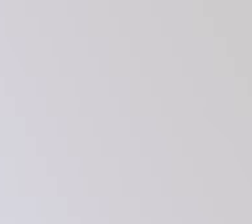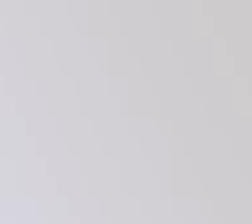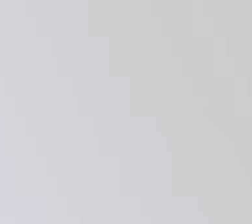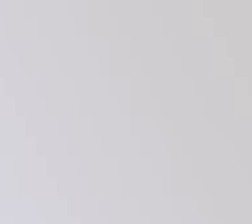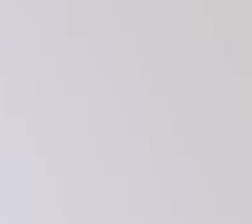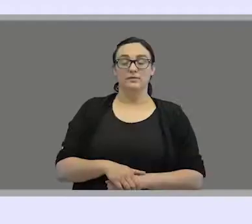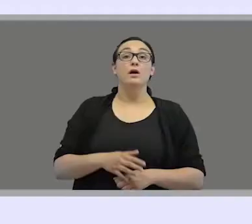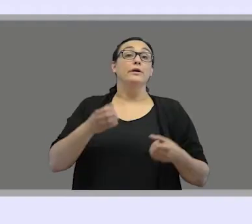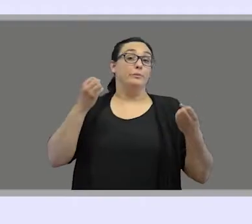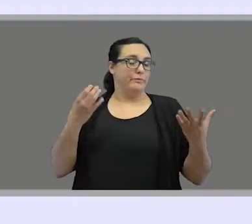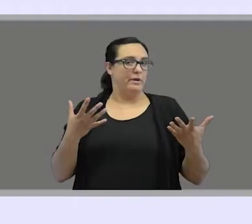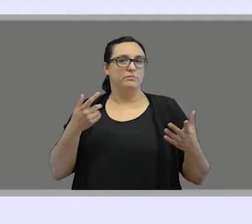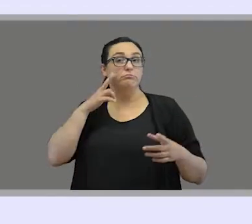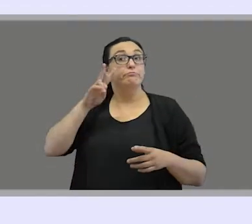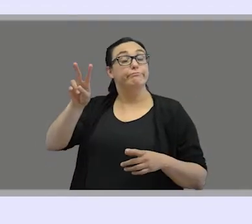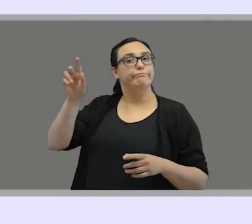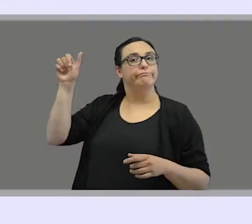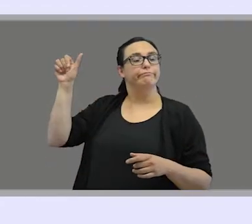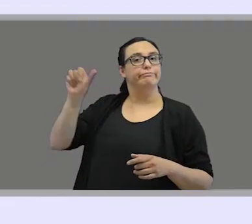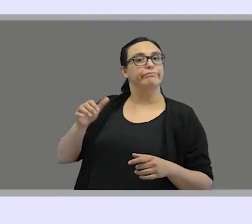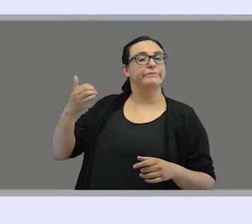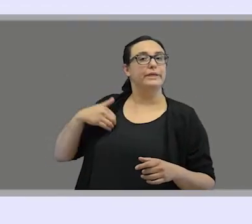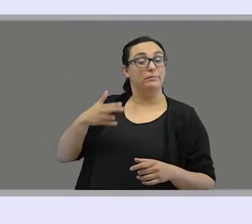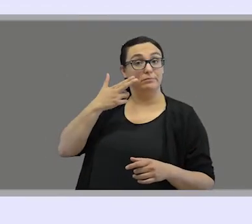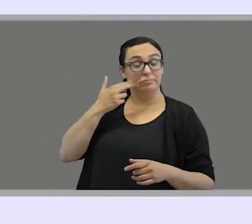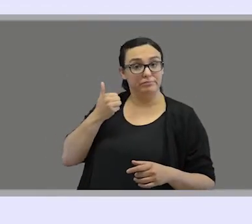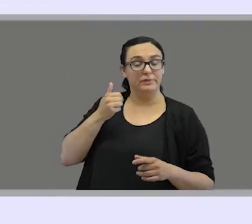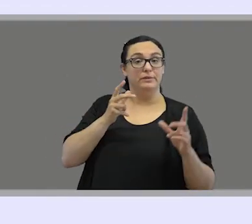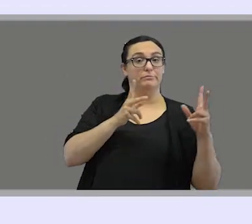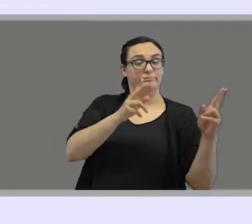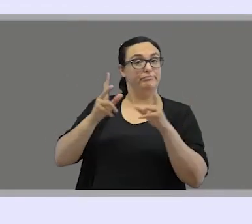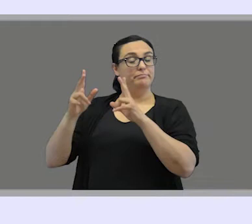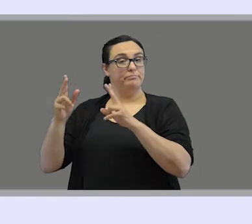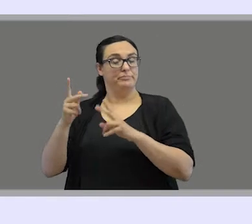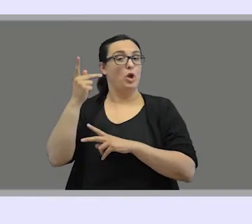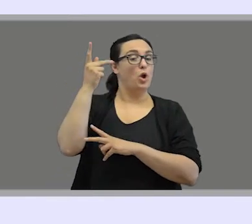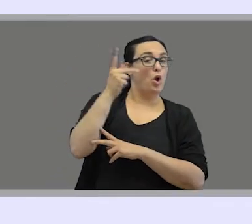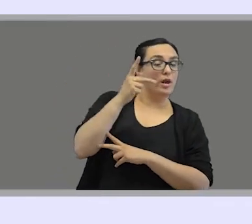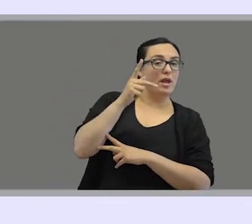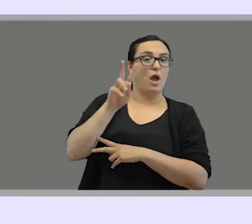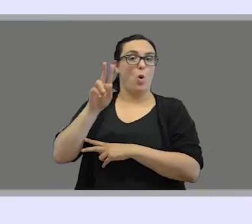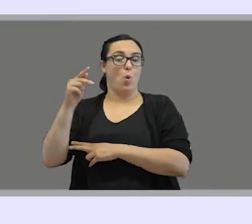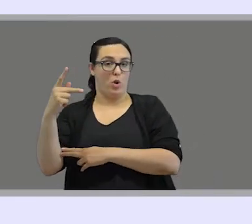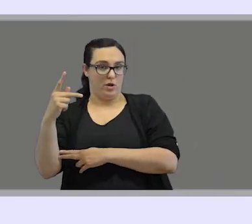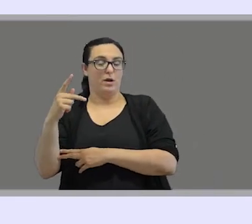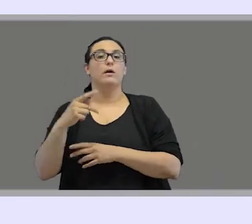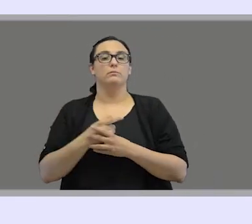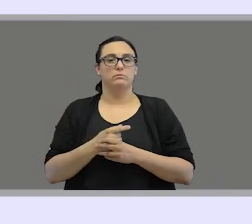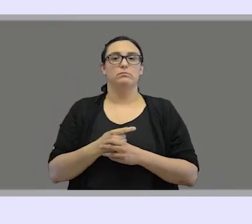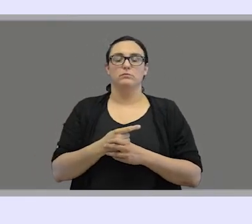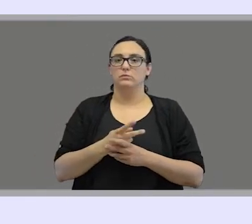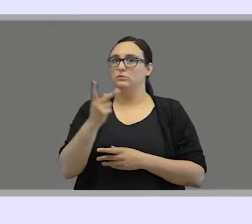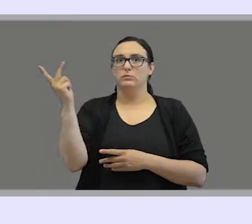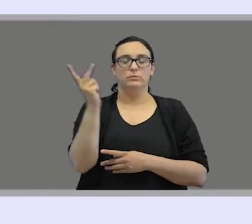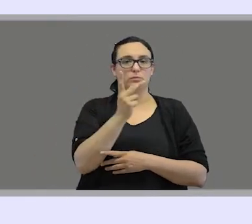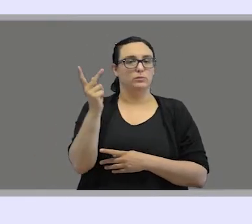So first thing... Okay, as you have seen in these 2 clips, the one from Korea and the one from UK,